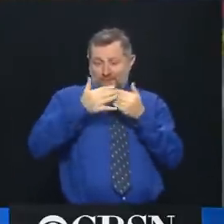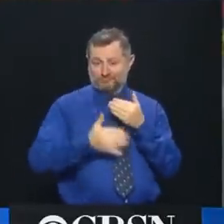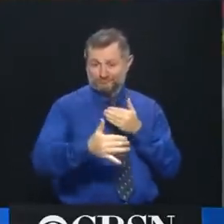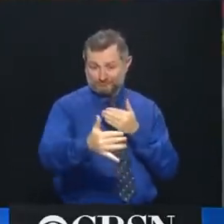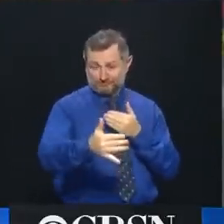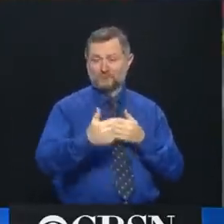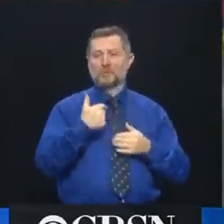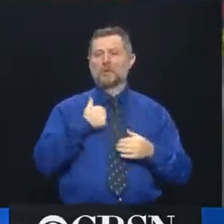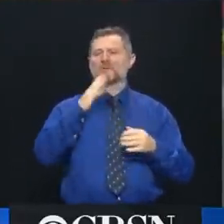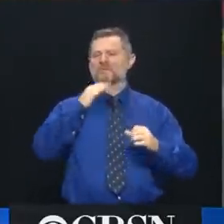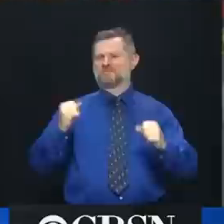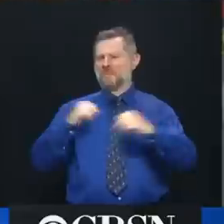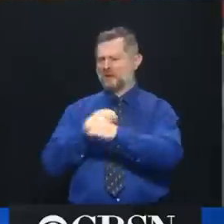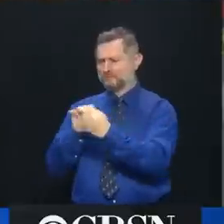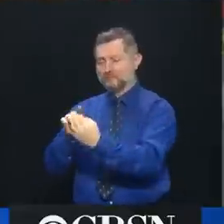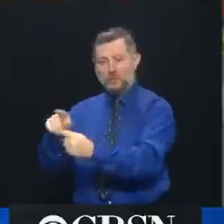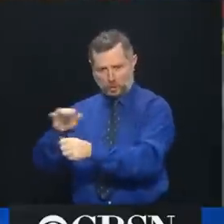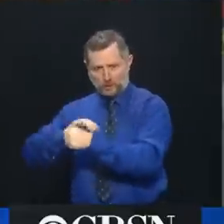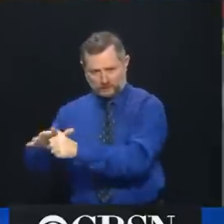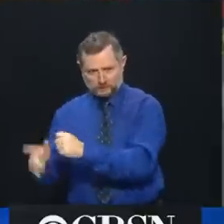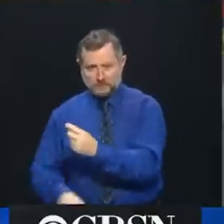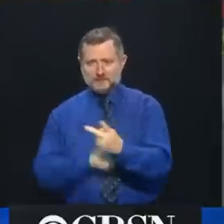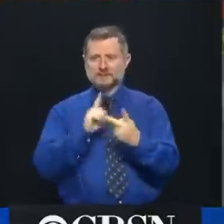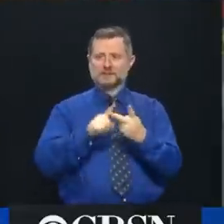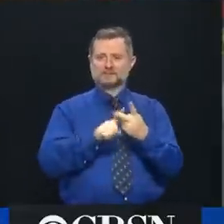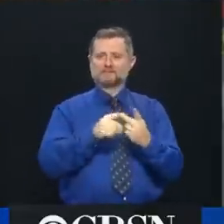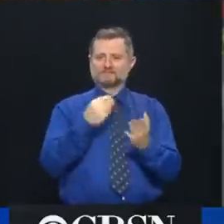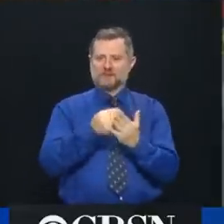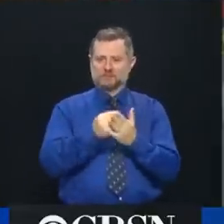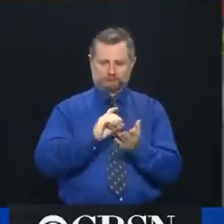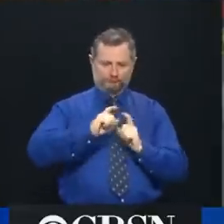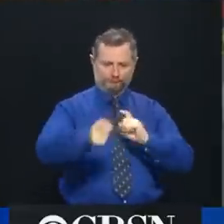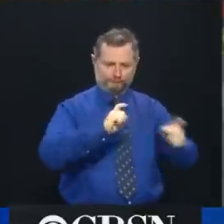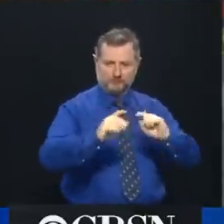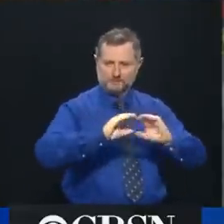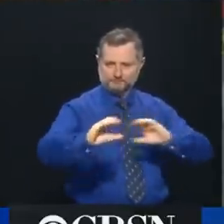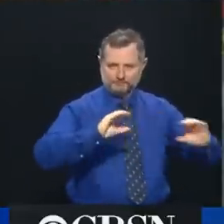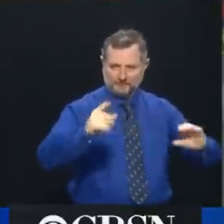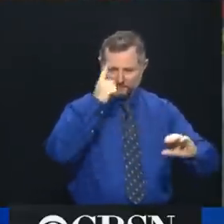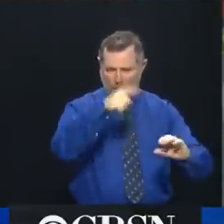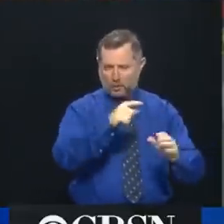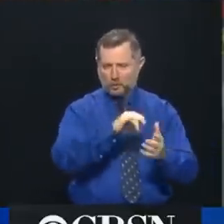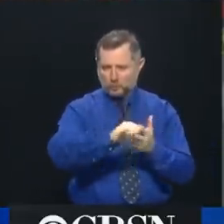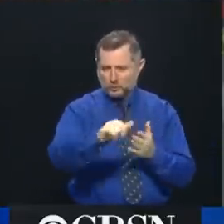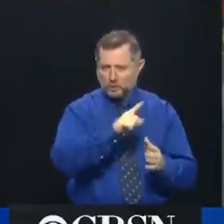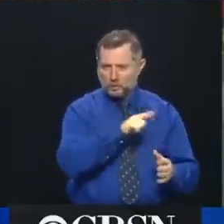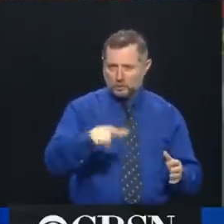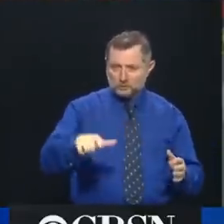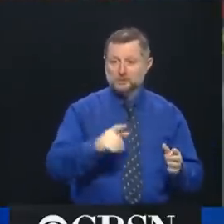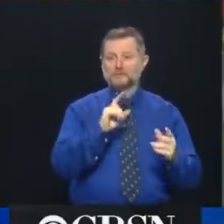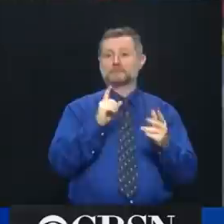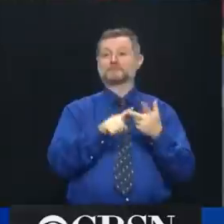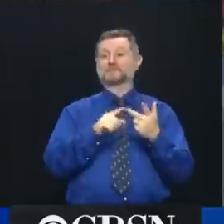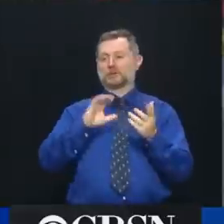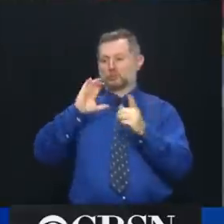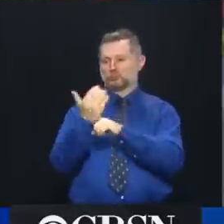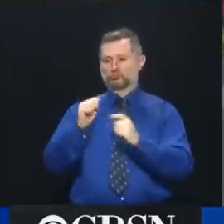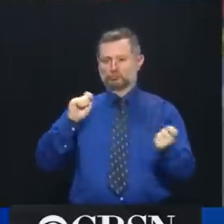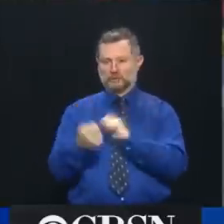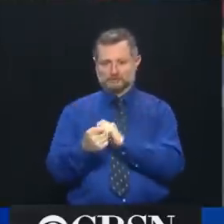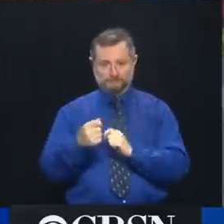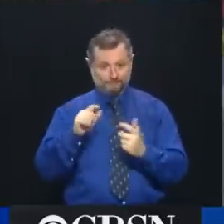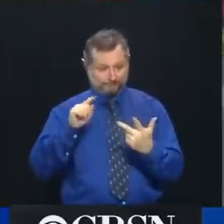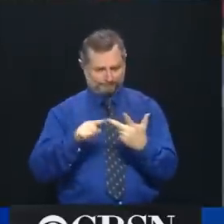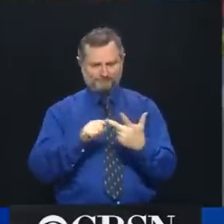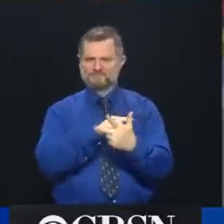delta getting direct date to new yorkers more quickly and beginning to change the culture in albany to achieve all